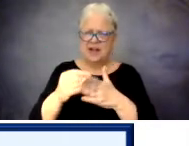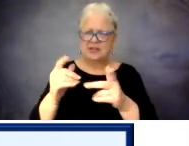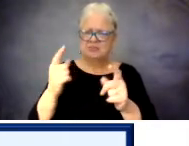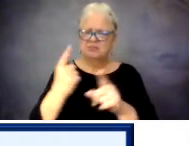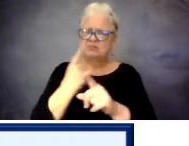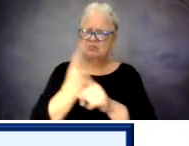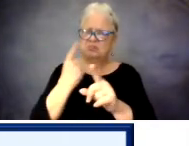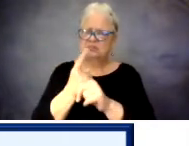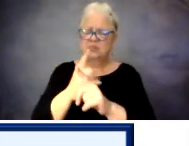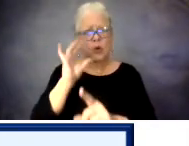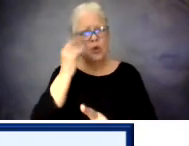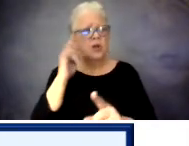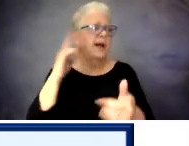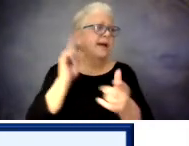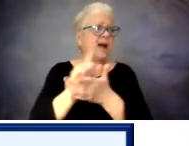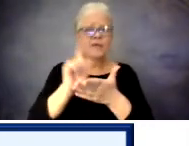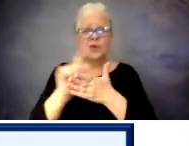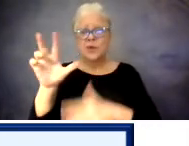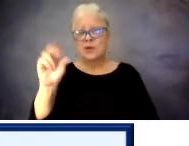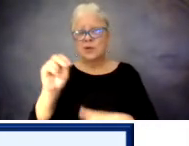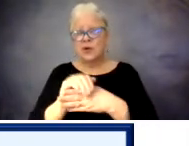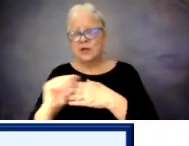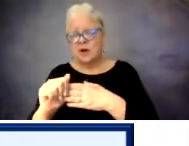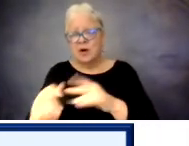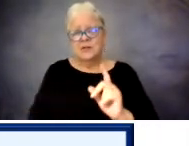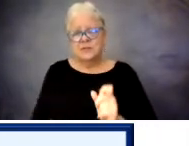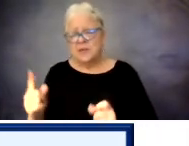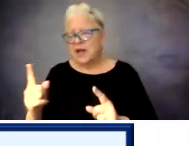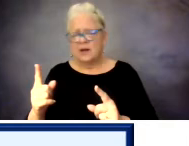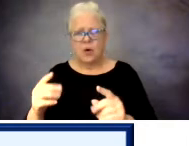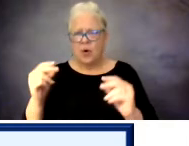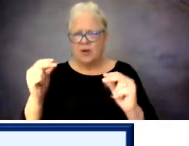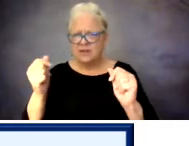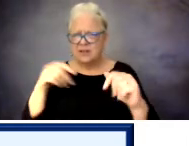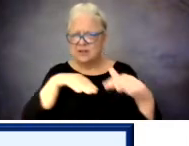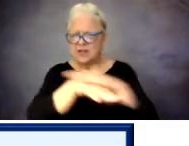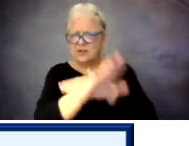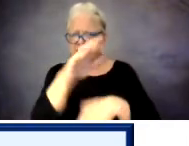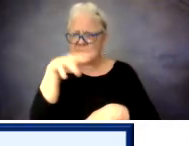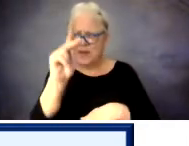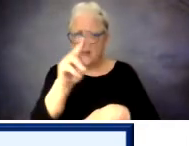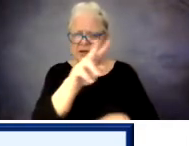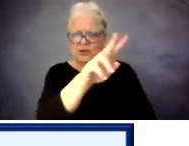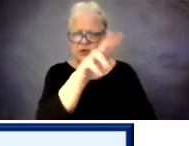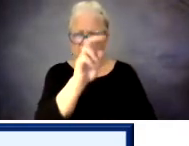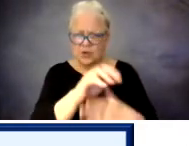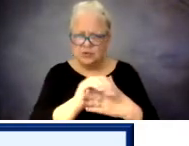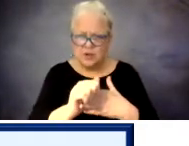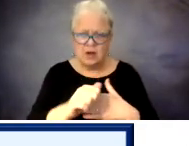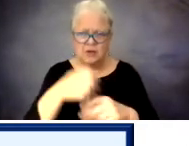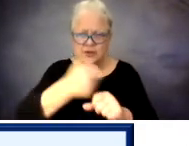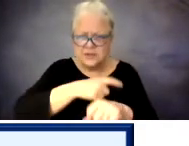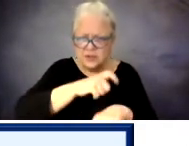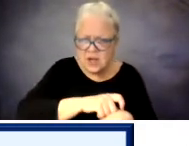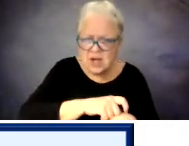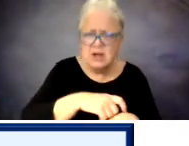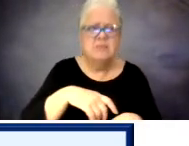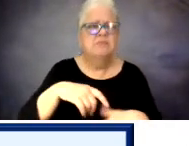spends, $30 a week on average, all of a sudden they're going into the bank and taking out $200 at a time.